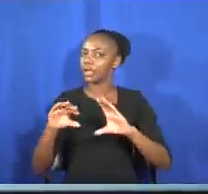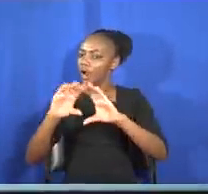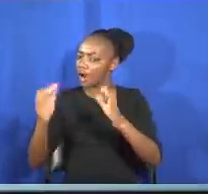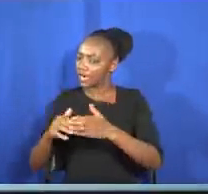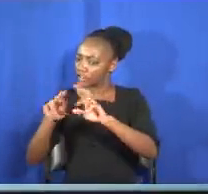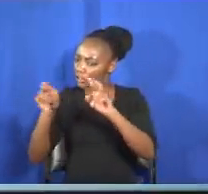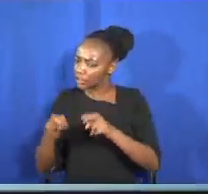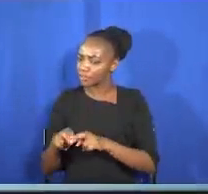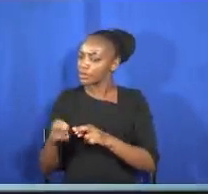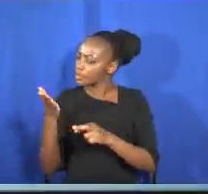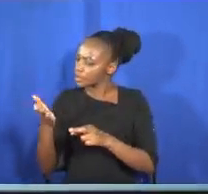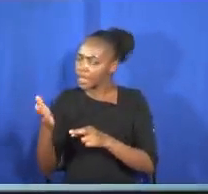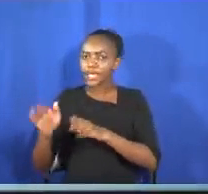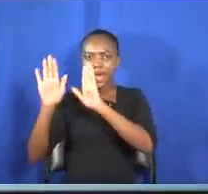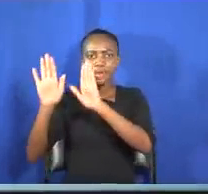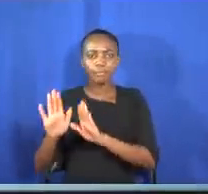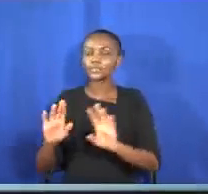walls. You can acquire